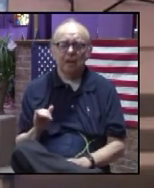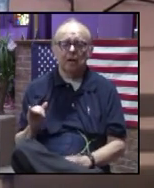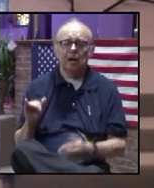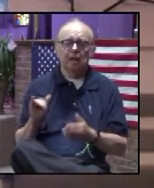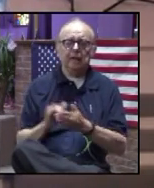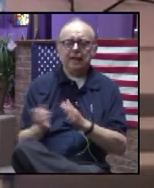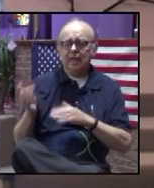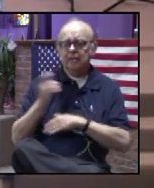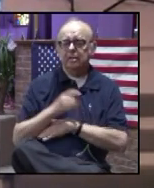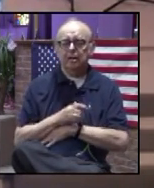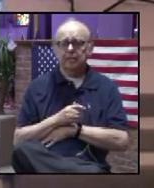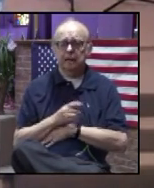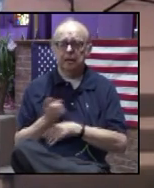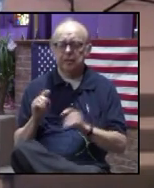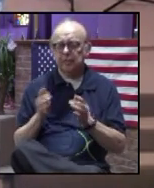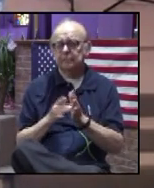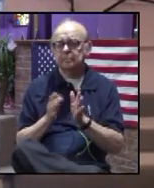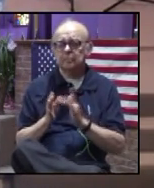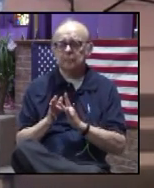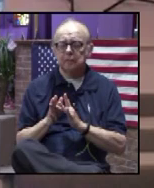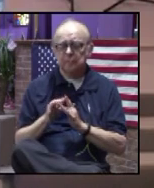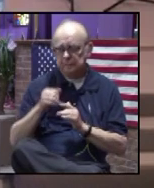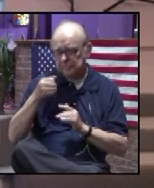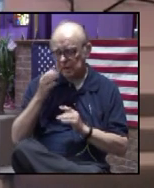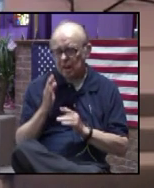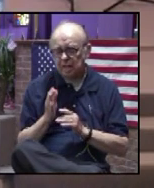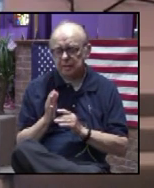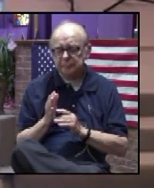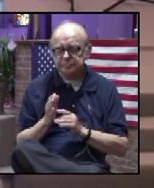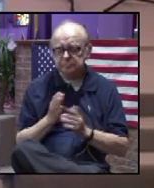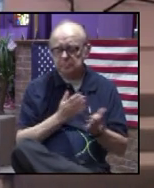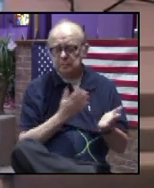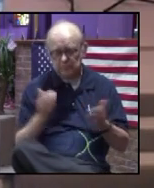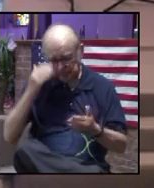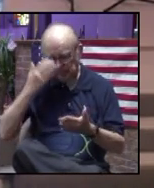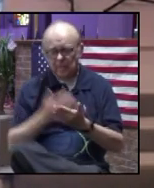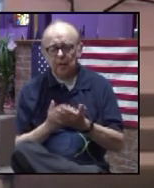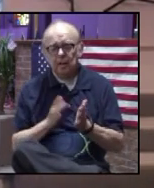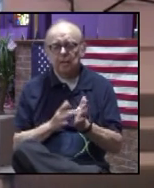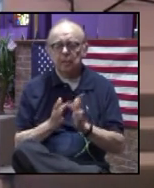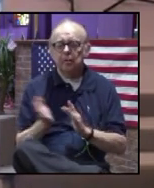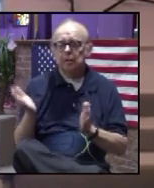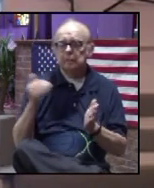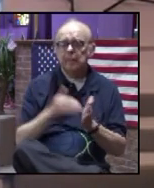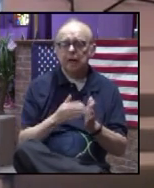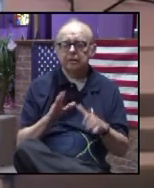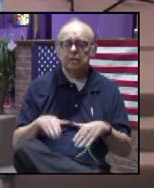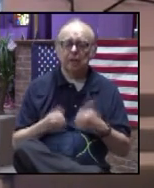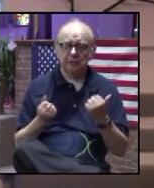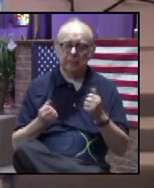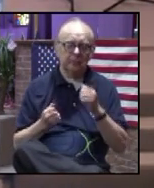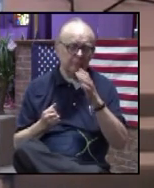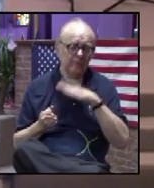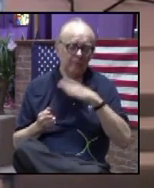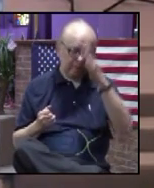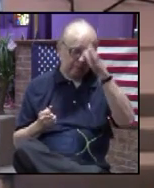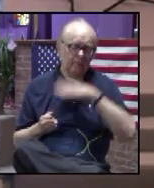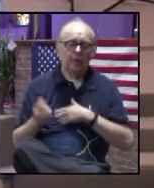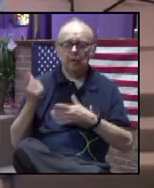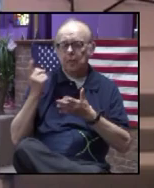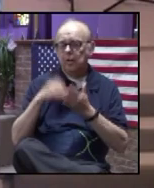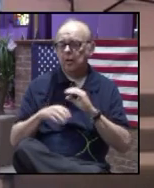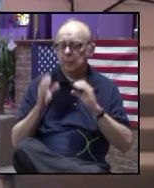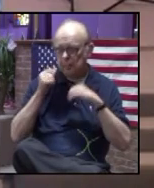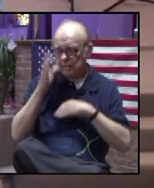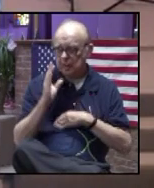That day when God brought his son Jesus back to life, ladies and gentlemen, what he was